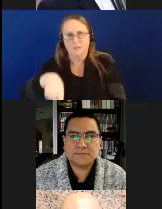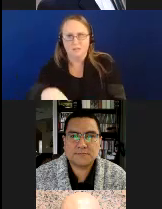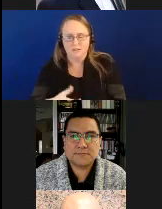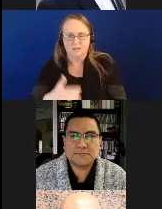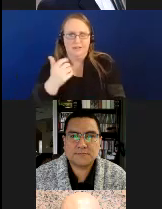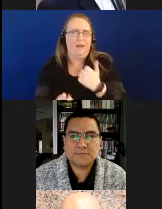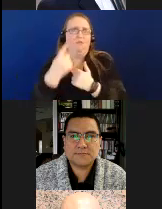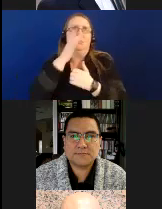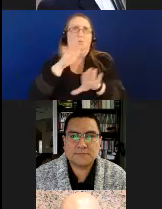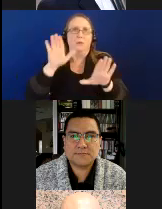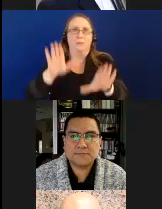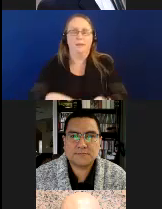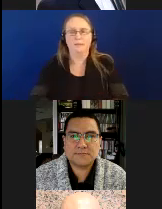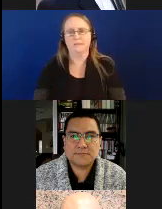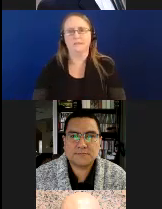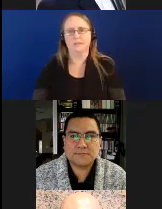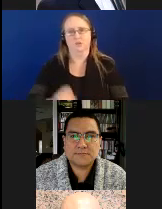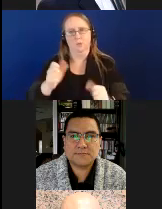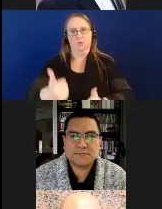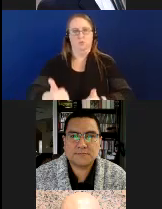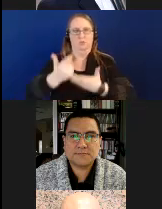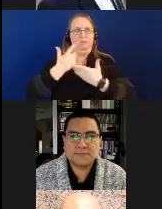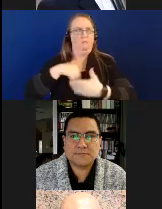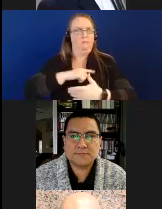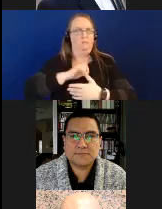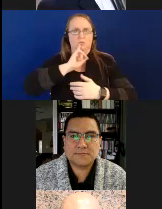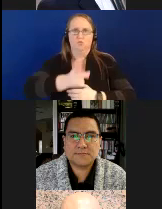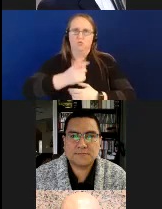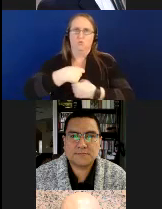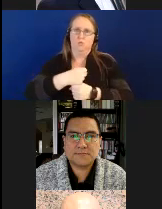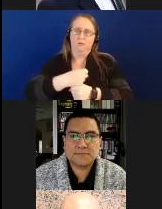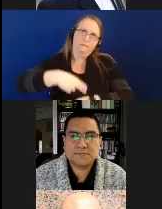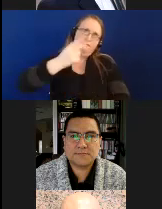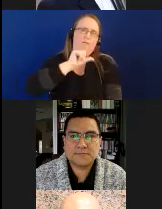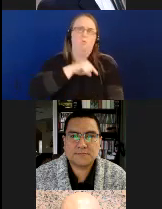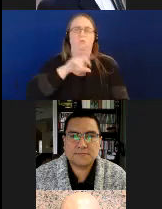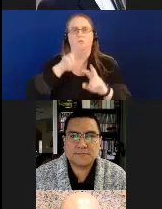would be amazing to help us in making sure that we're creating a high quality assessment for kids.